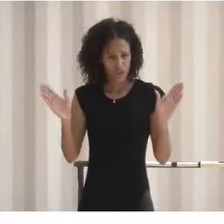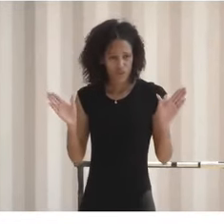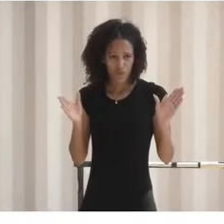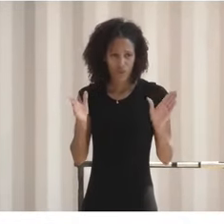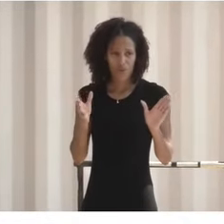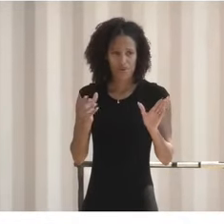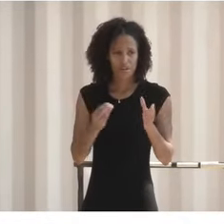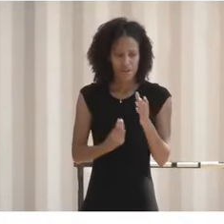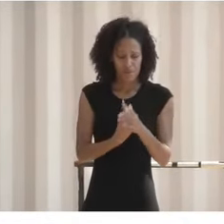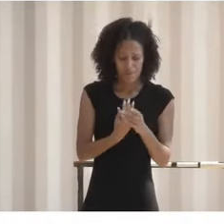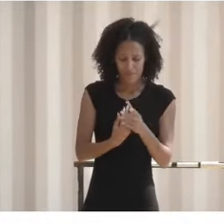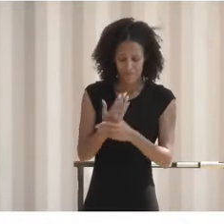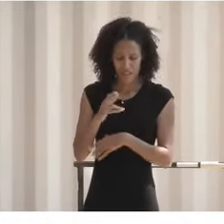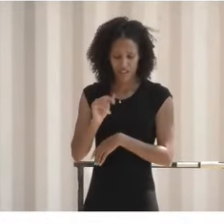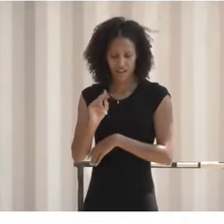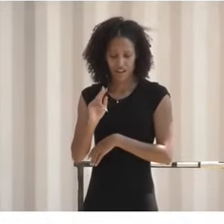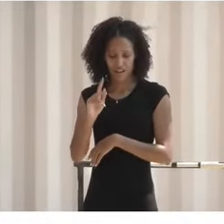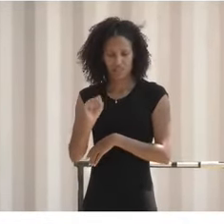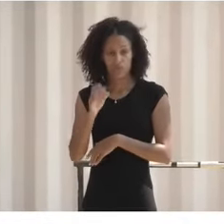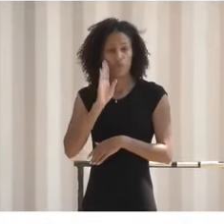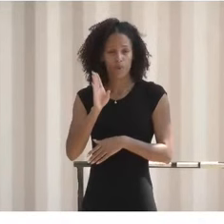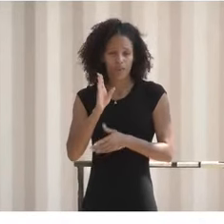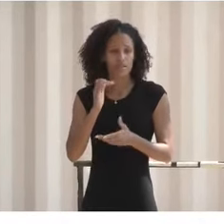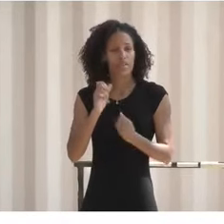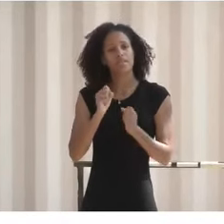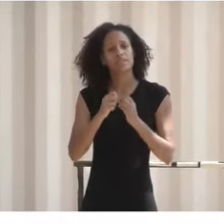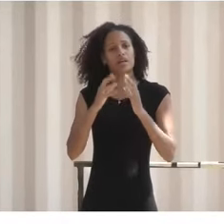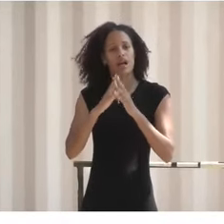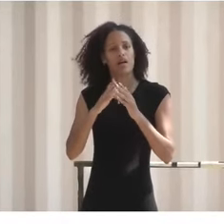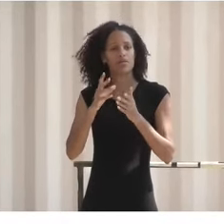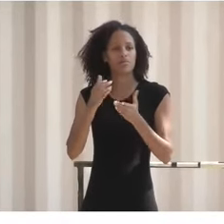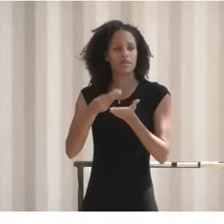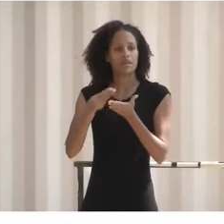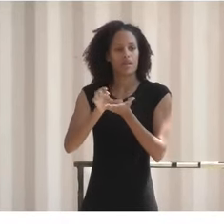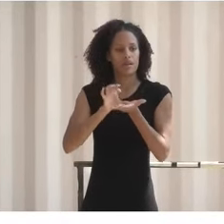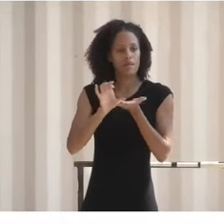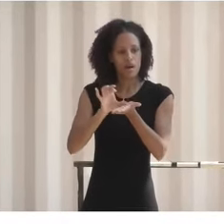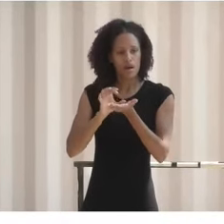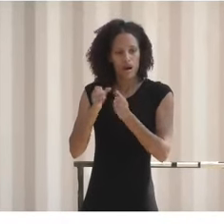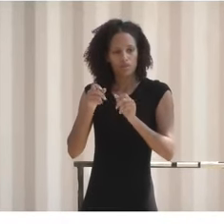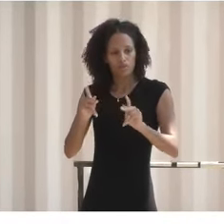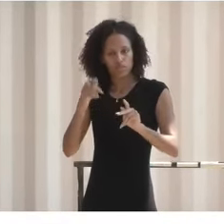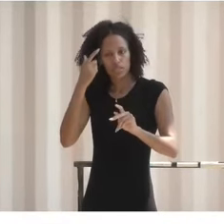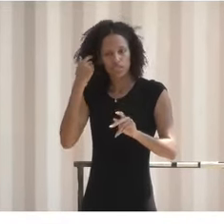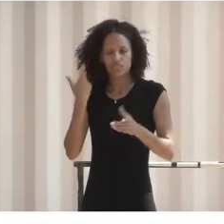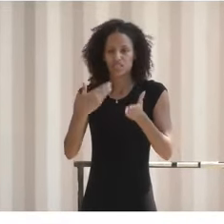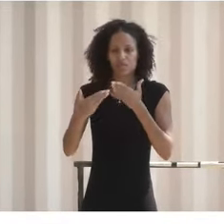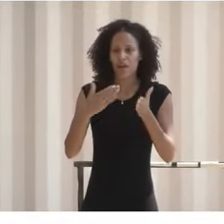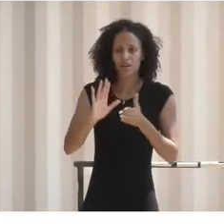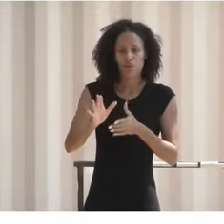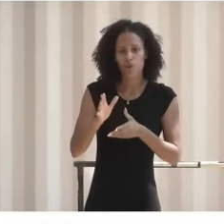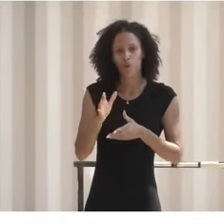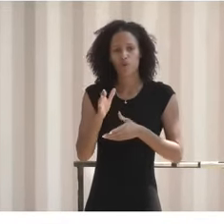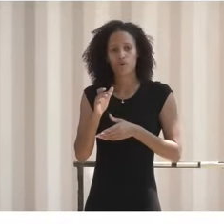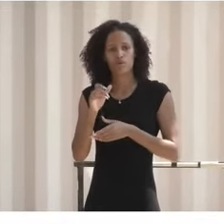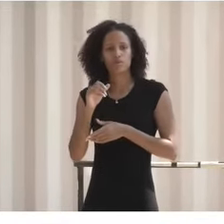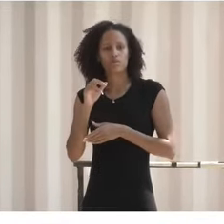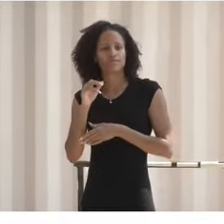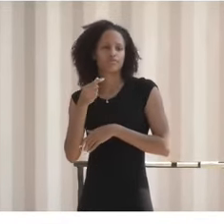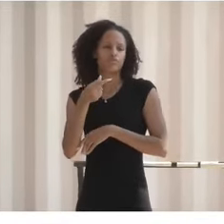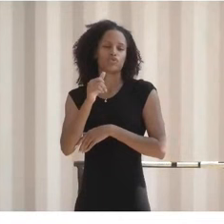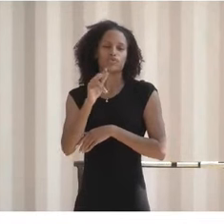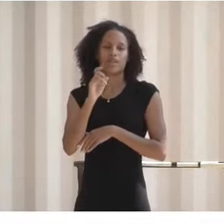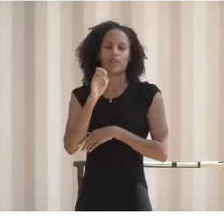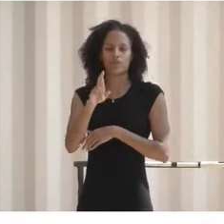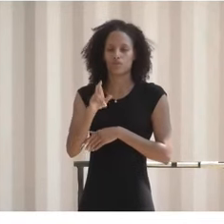planting nuts creates, income opportunities for harvesting, regardless of gender. So it's a